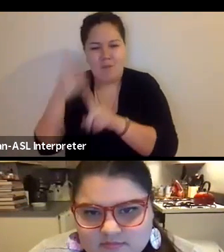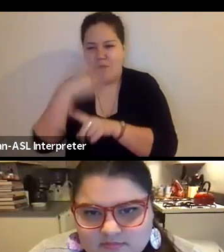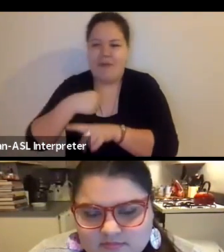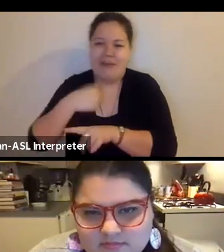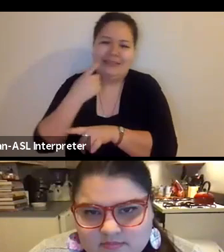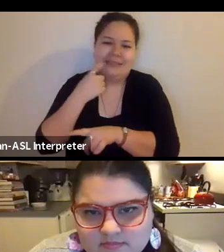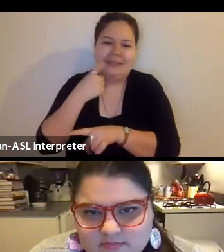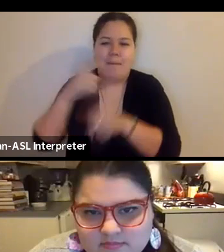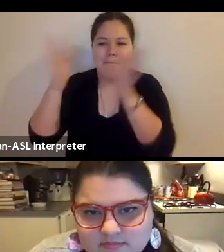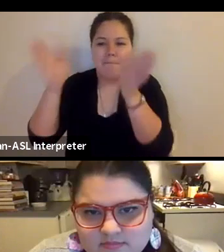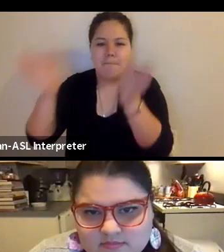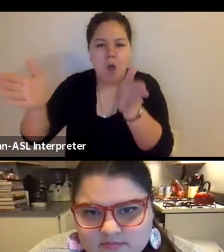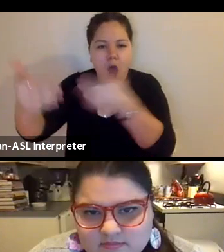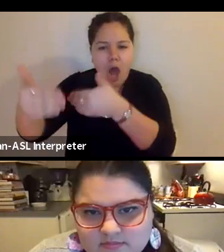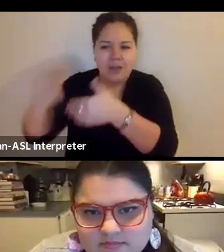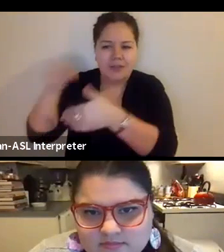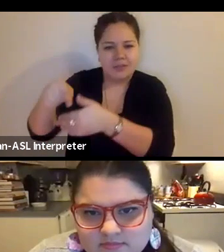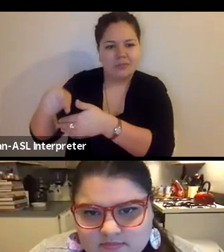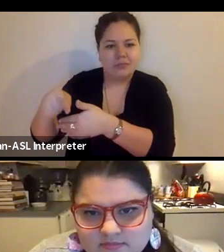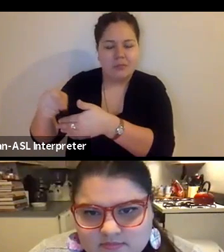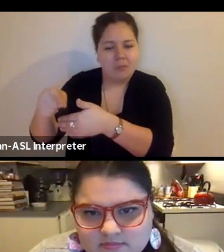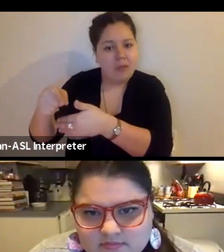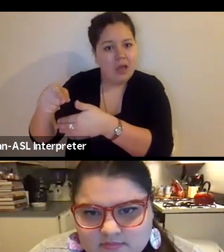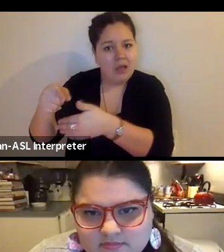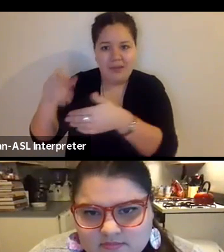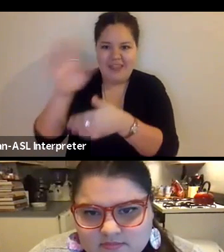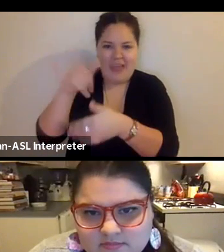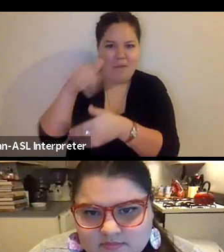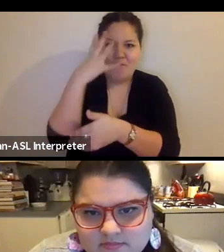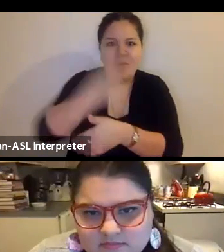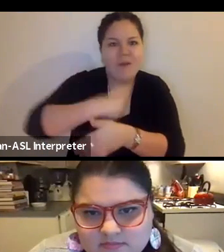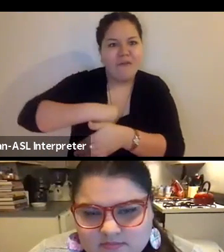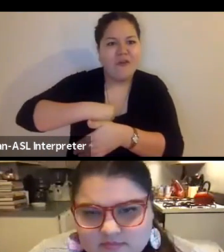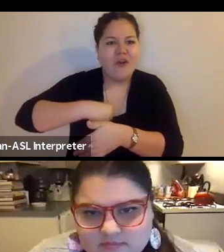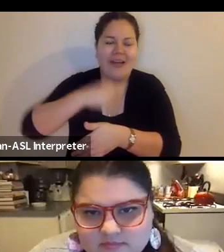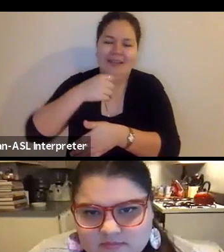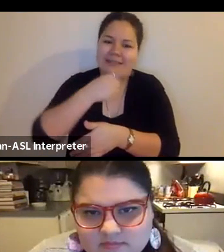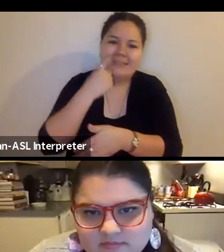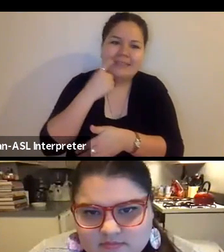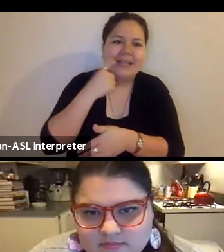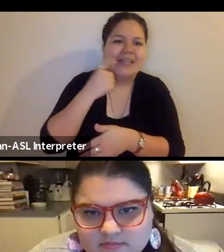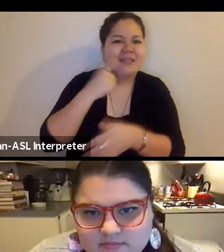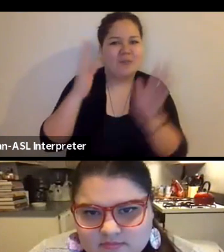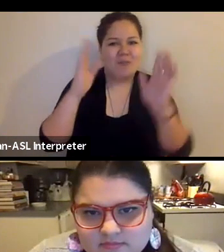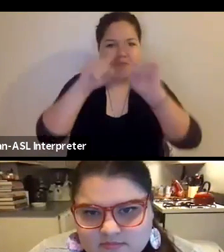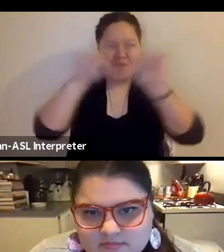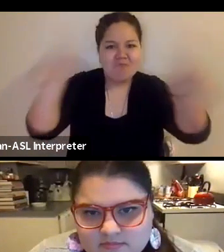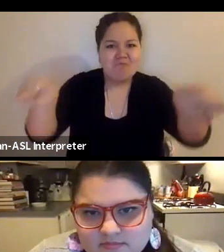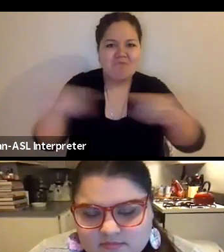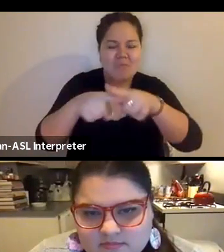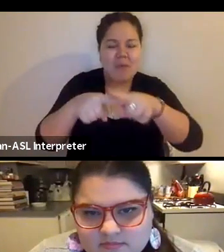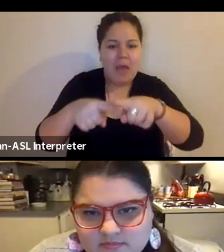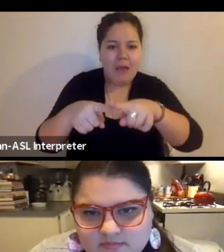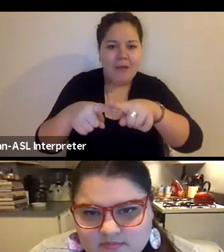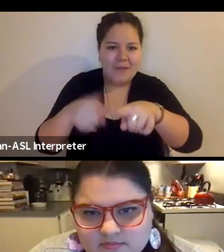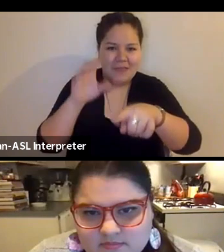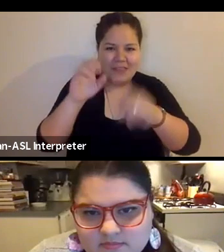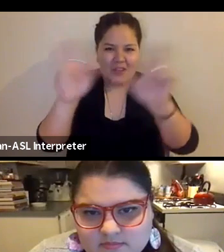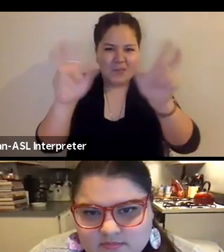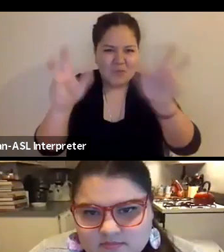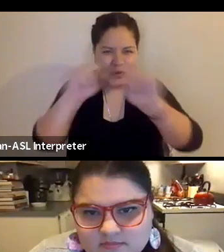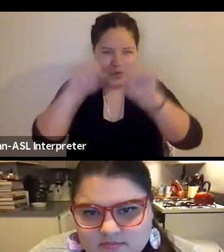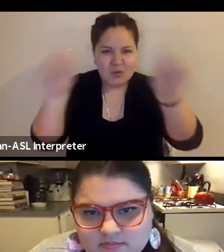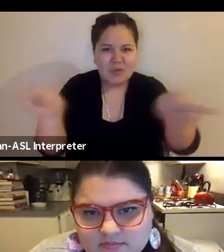that is also covered in blood. And I think about the body of